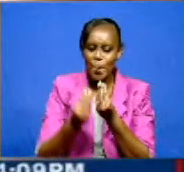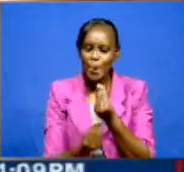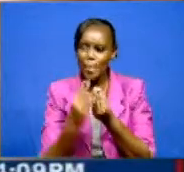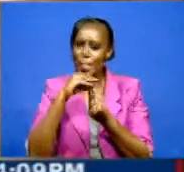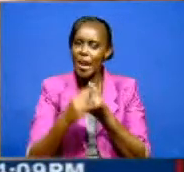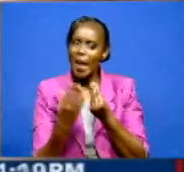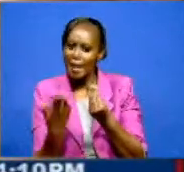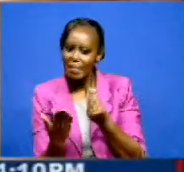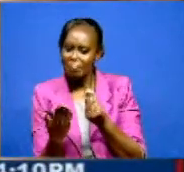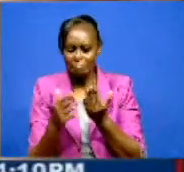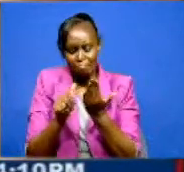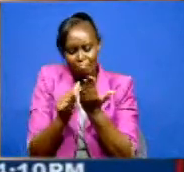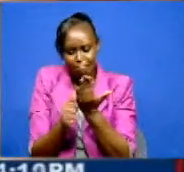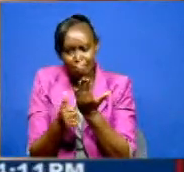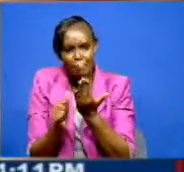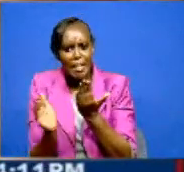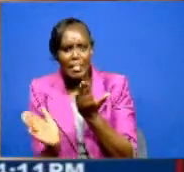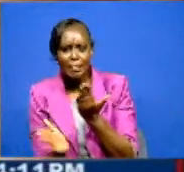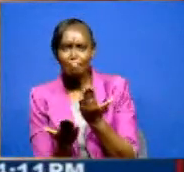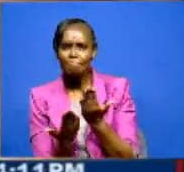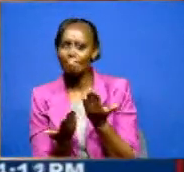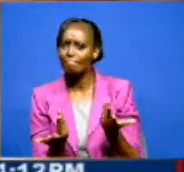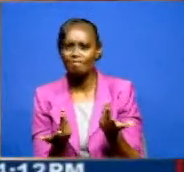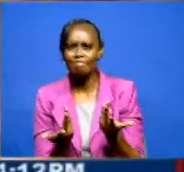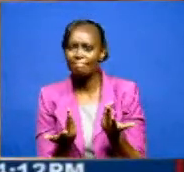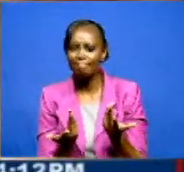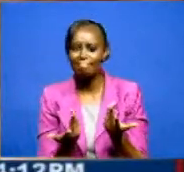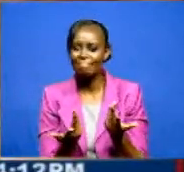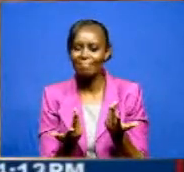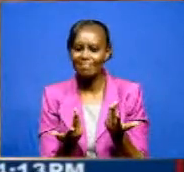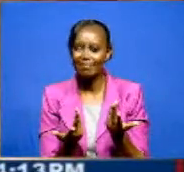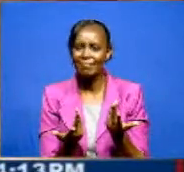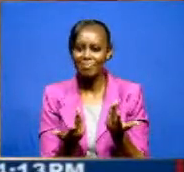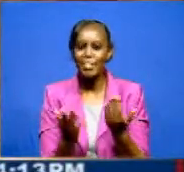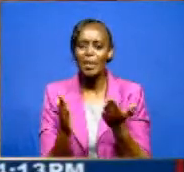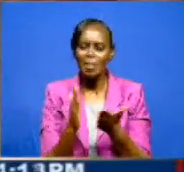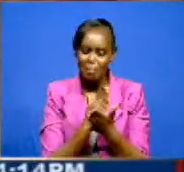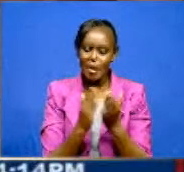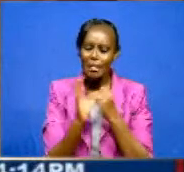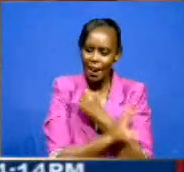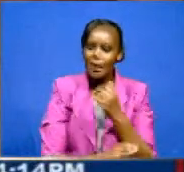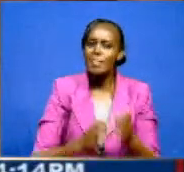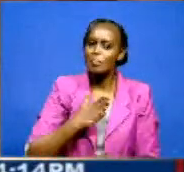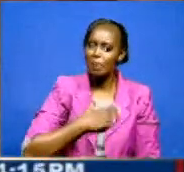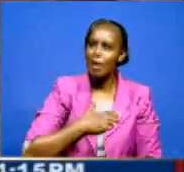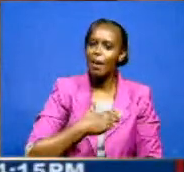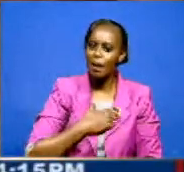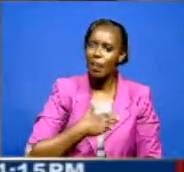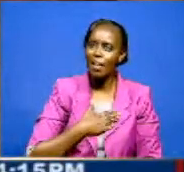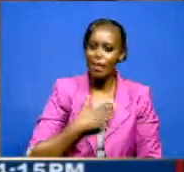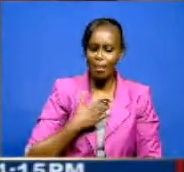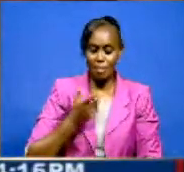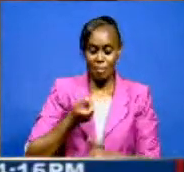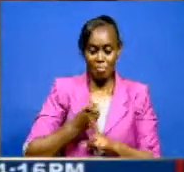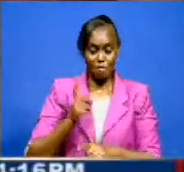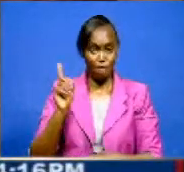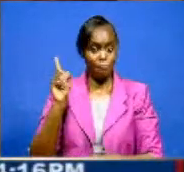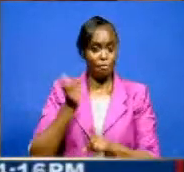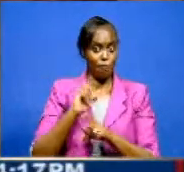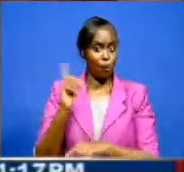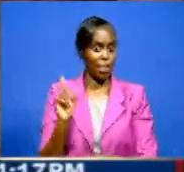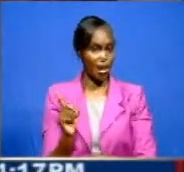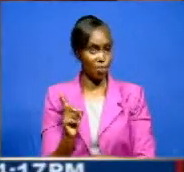at maize. In the part of the country where I'm from, of course I'm from Nairobi, but where I